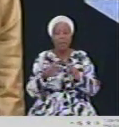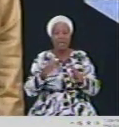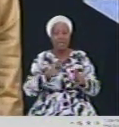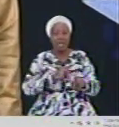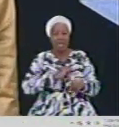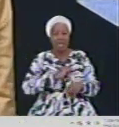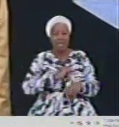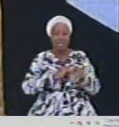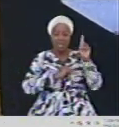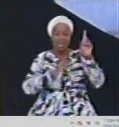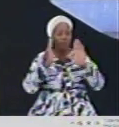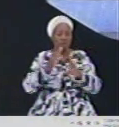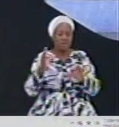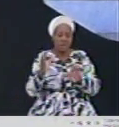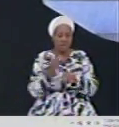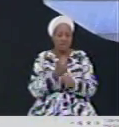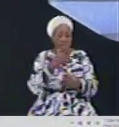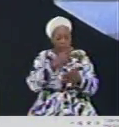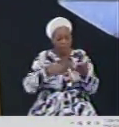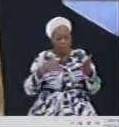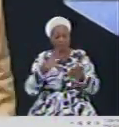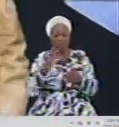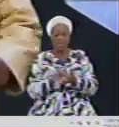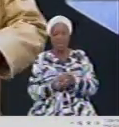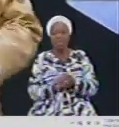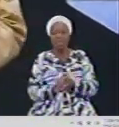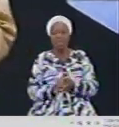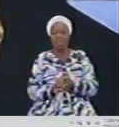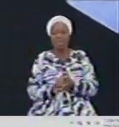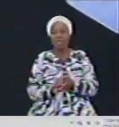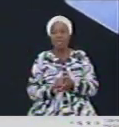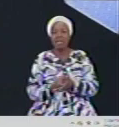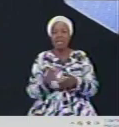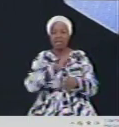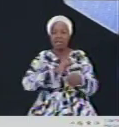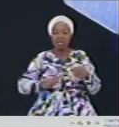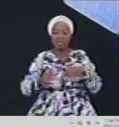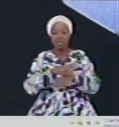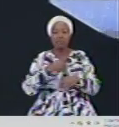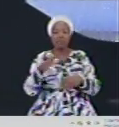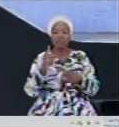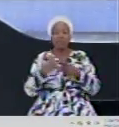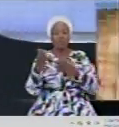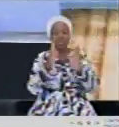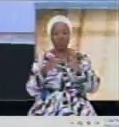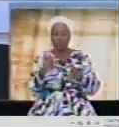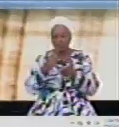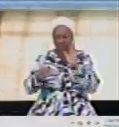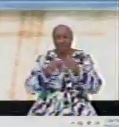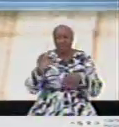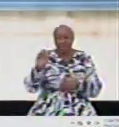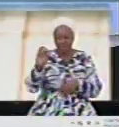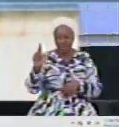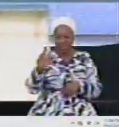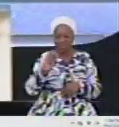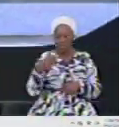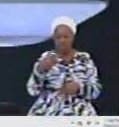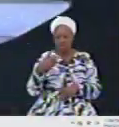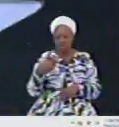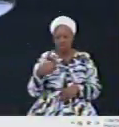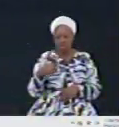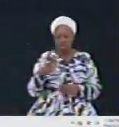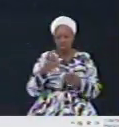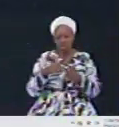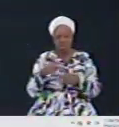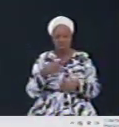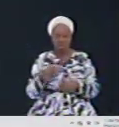give part of that kingdom unto thy servant. What did Solomon do? Did Solomon say, okay, it's God, I'm sorry.